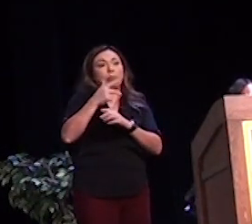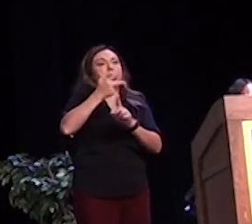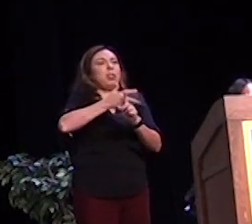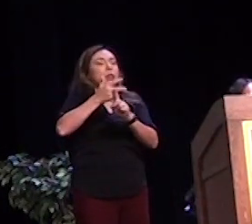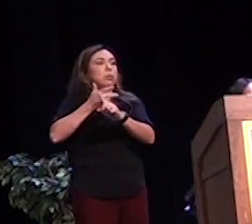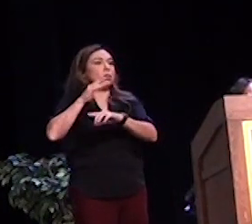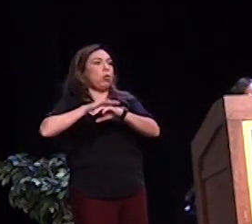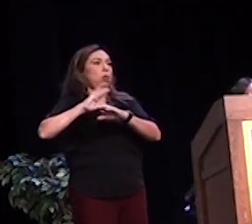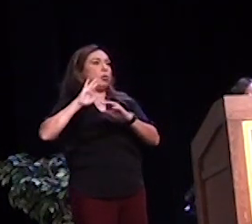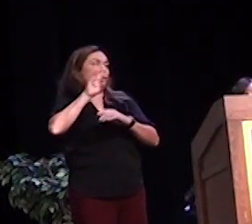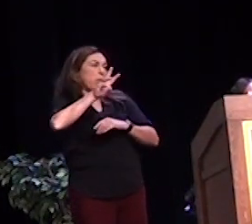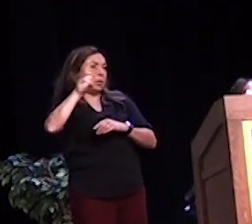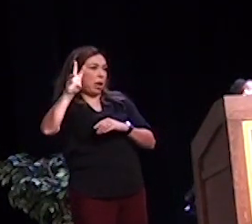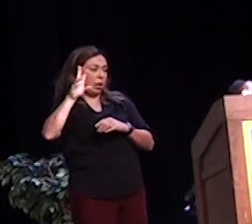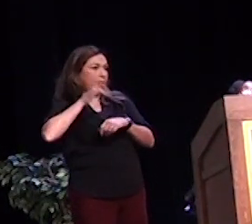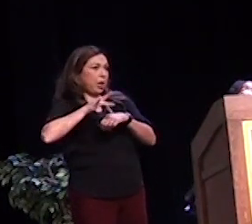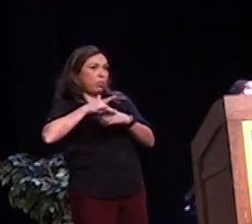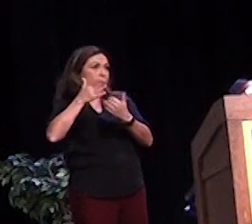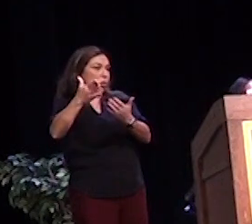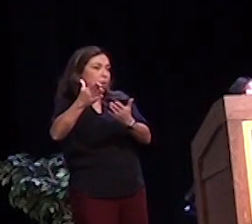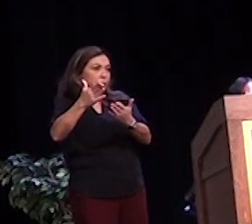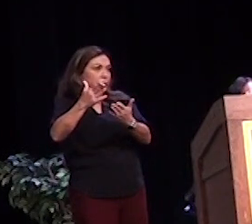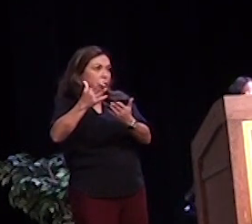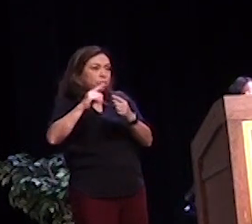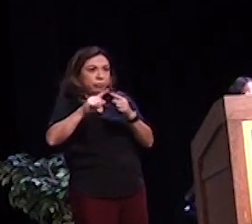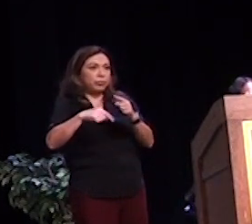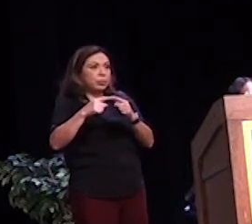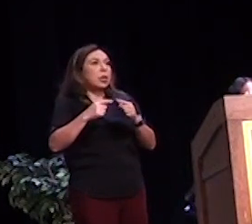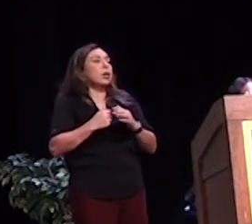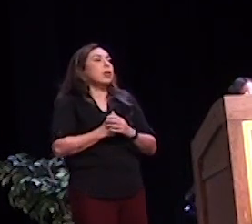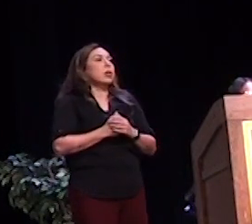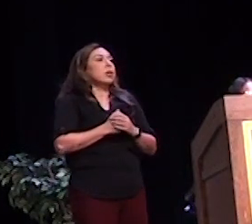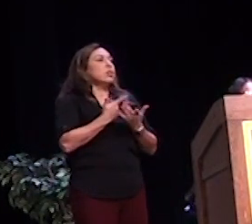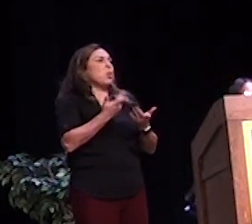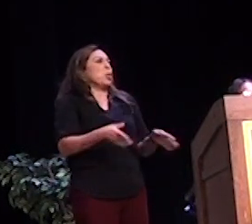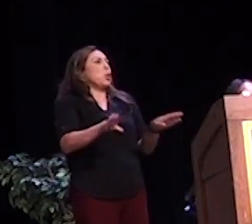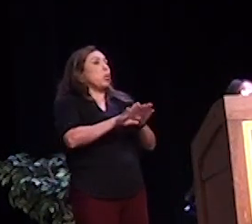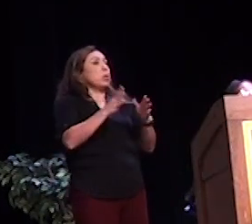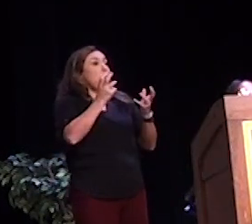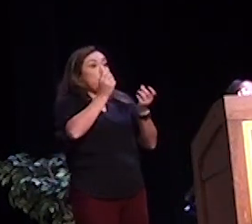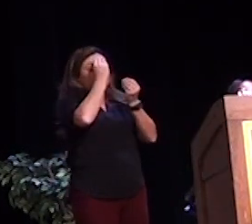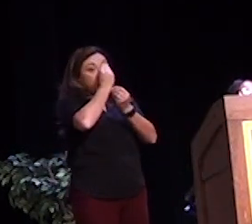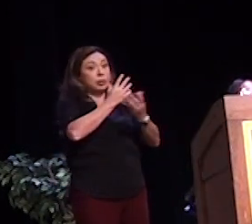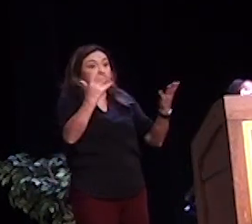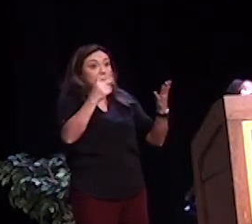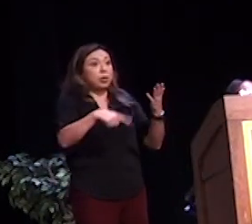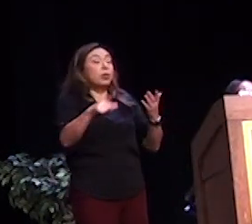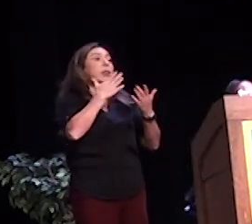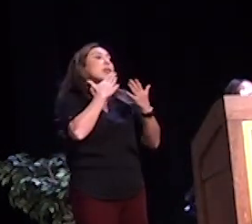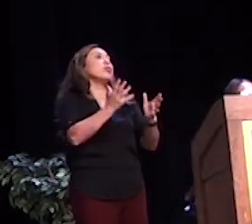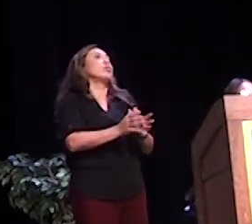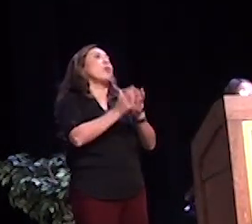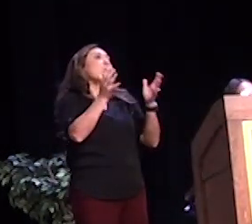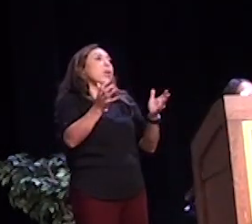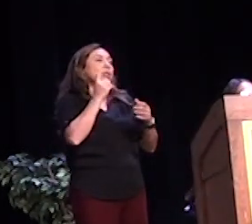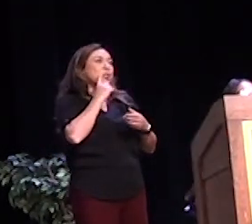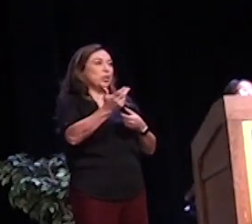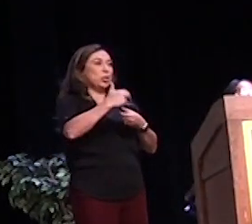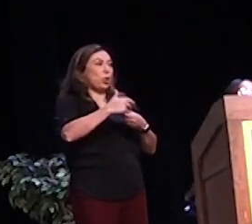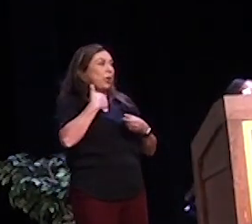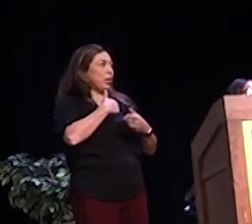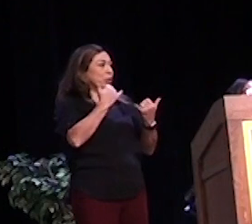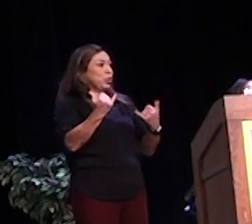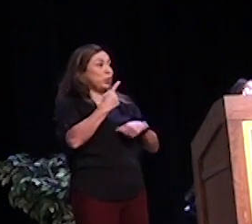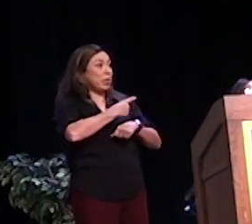website, available 24/7. And in closing, I just want to say to all of you again, thank you so much for joining